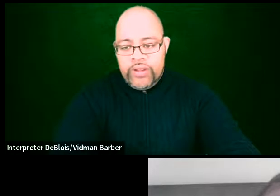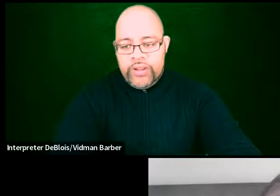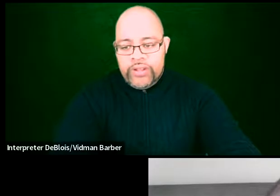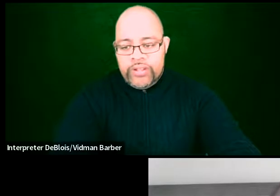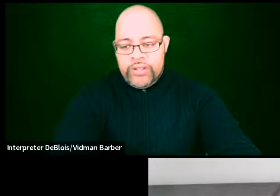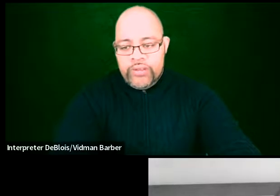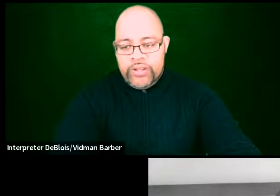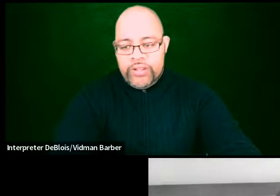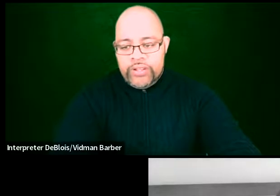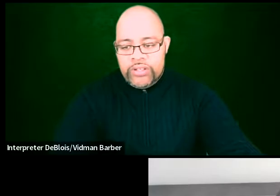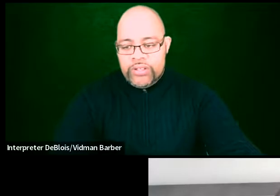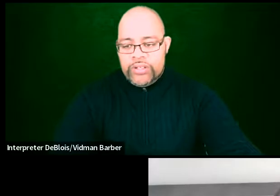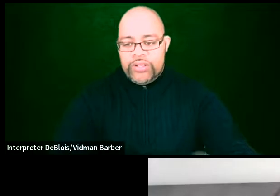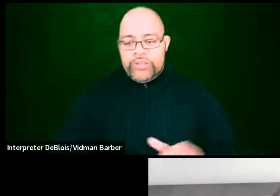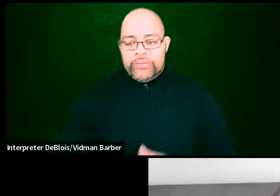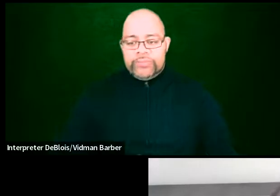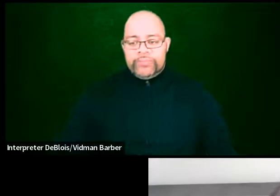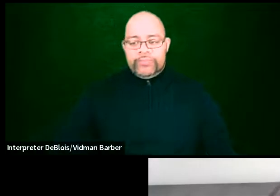Renaya,